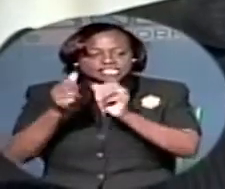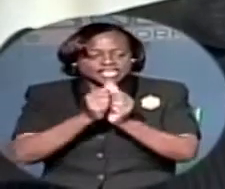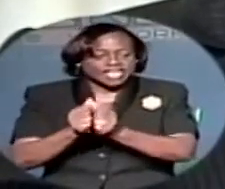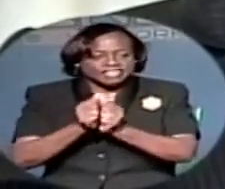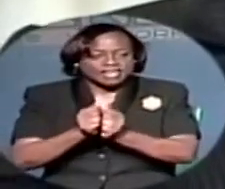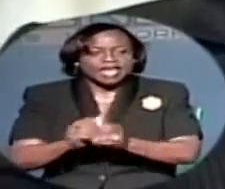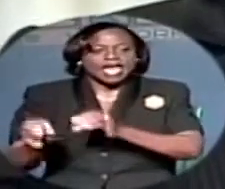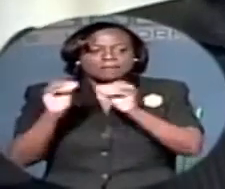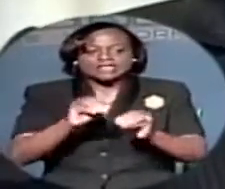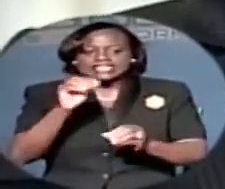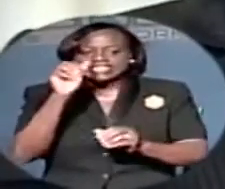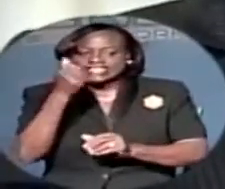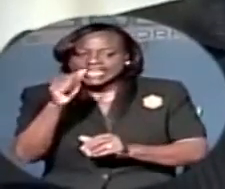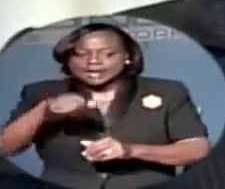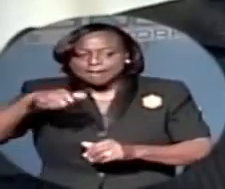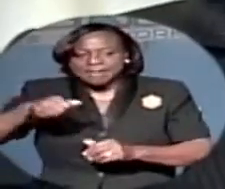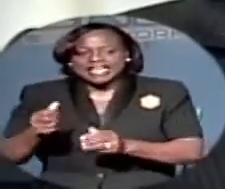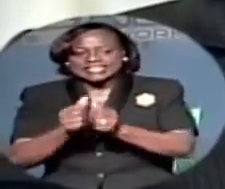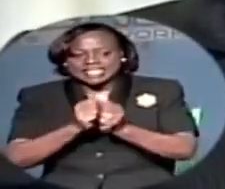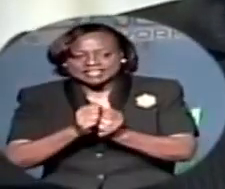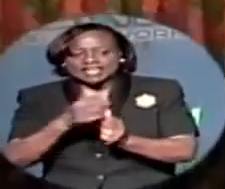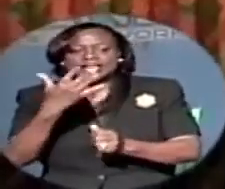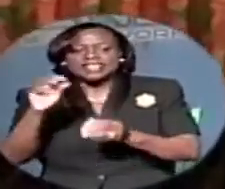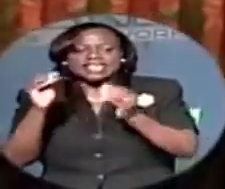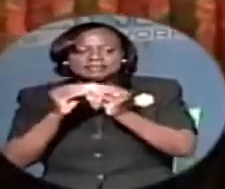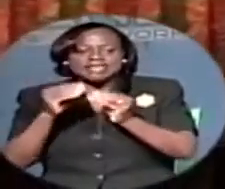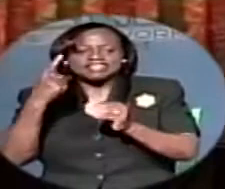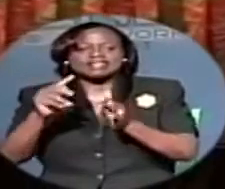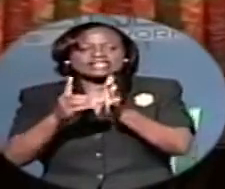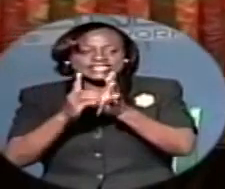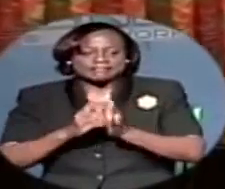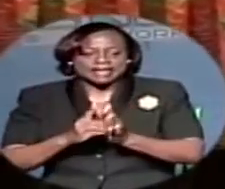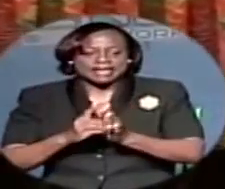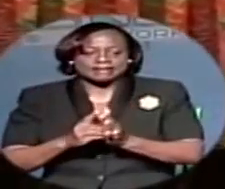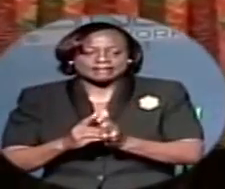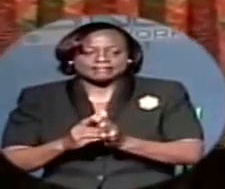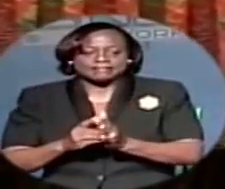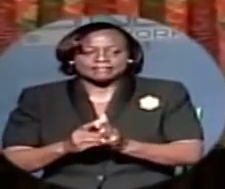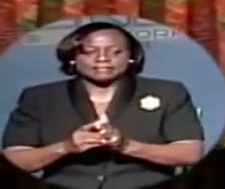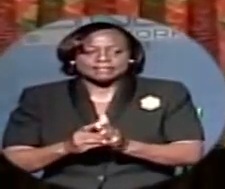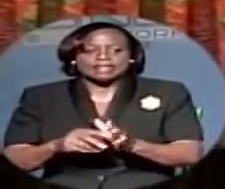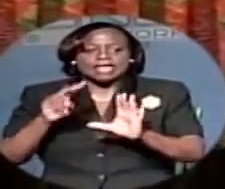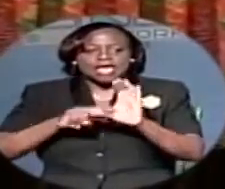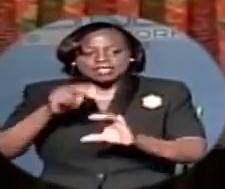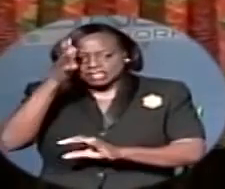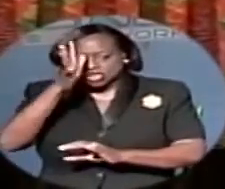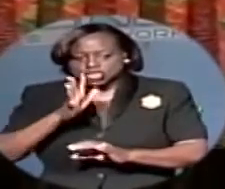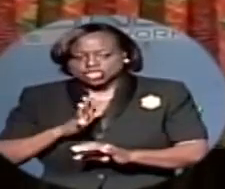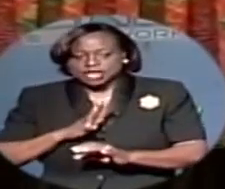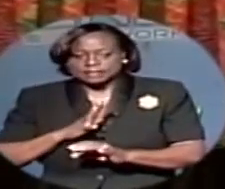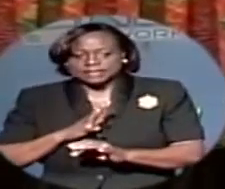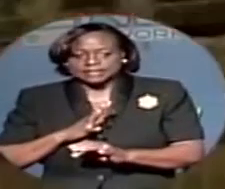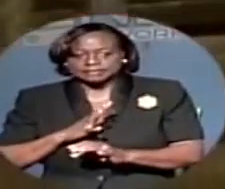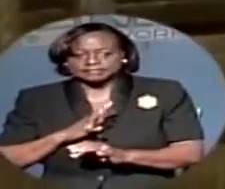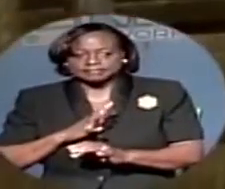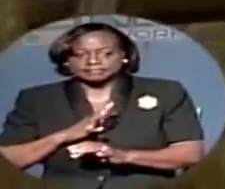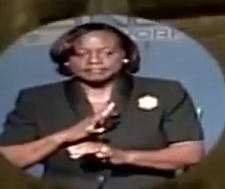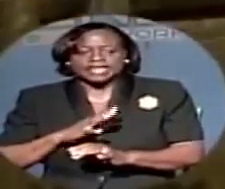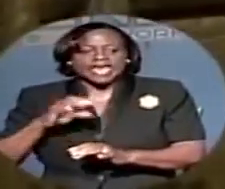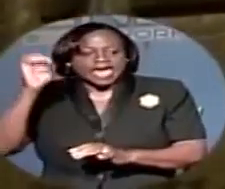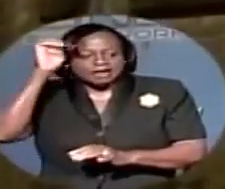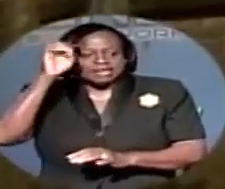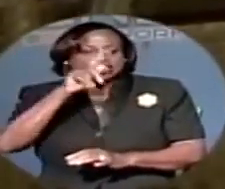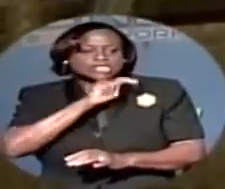their products together, they can meet that demand. Well, Chairman of the Bahamas Agri-Business Cooperative Society Limited,